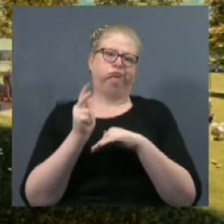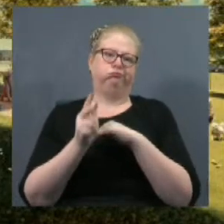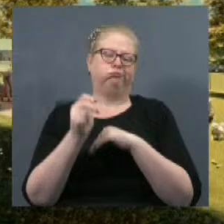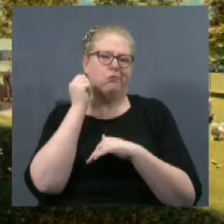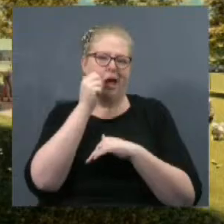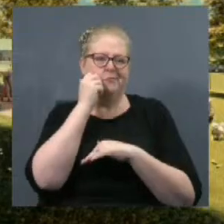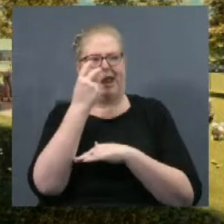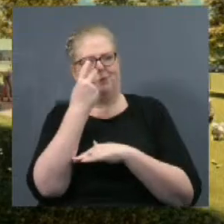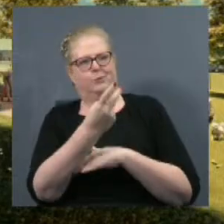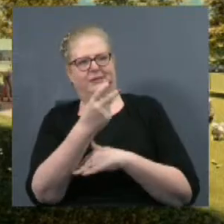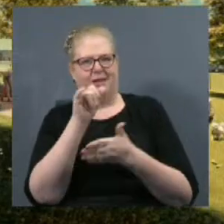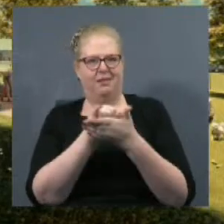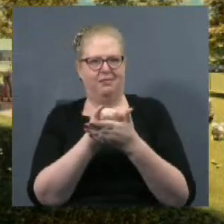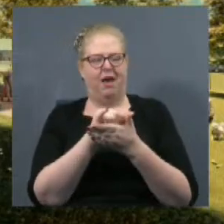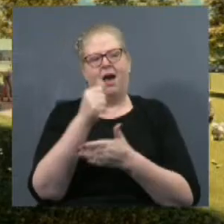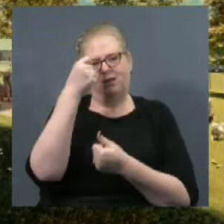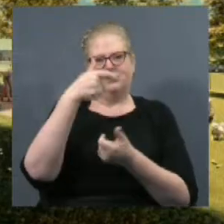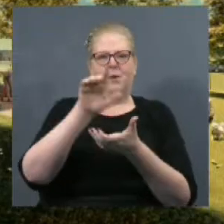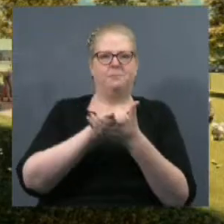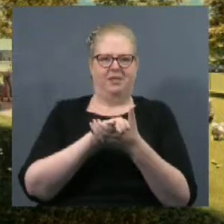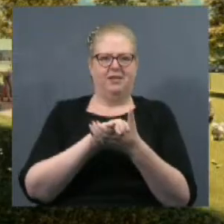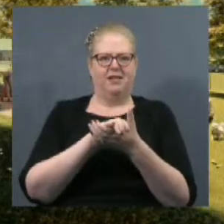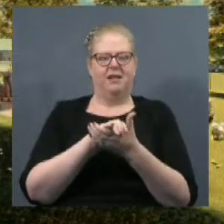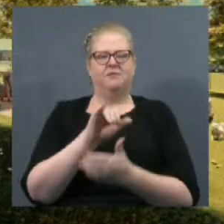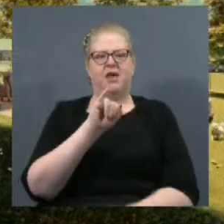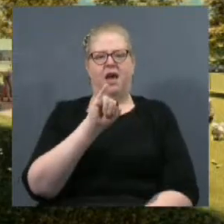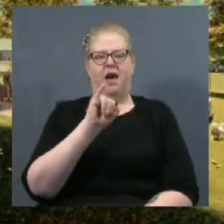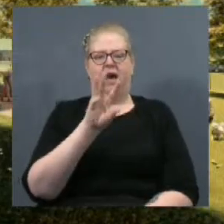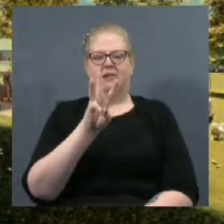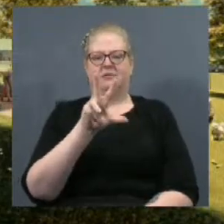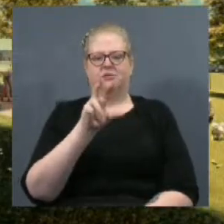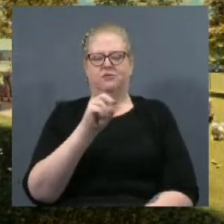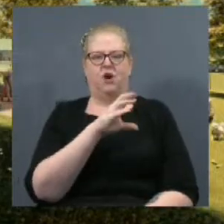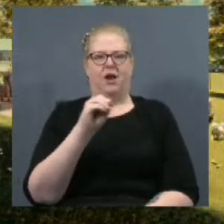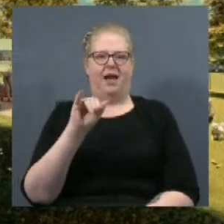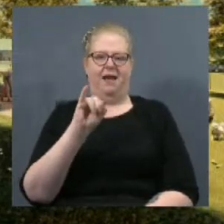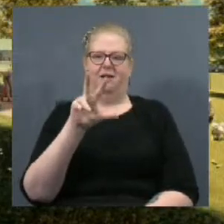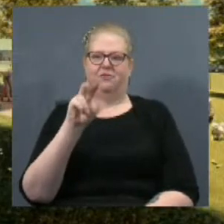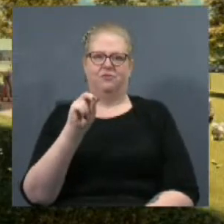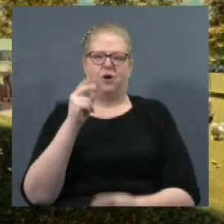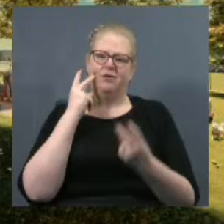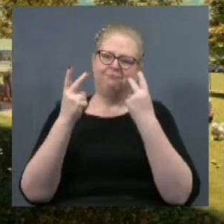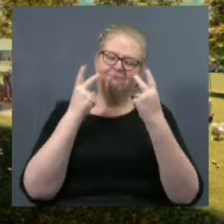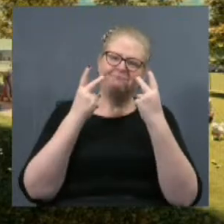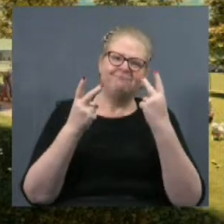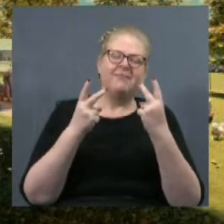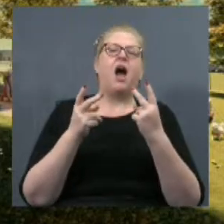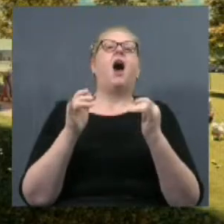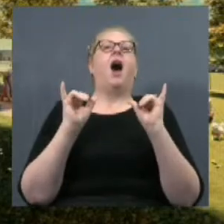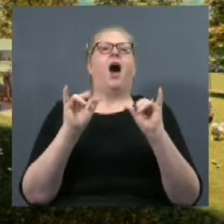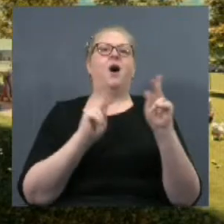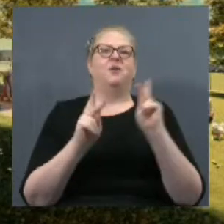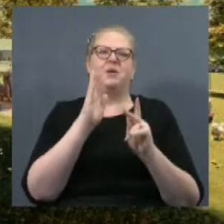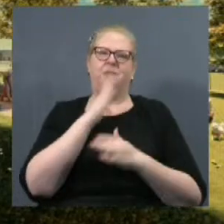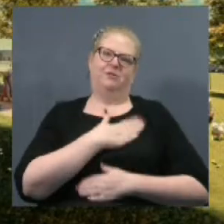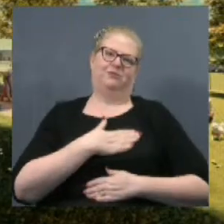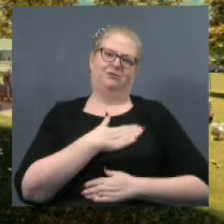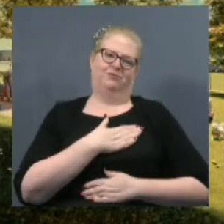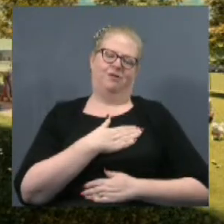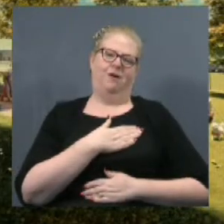it's because the location at I-630 and 30, it's highly visible. It's within walking distance of the